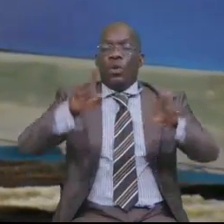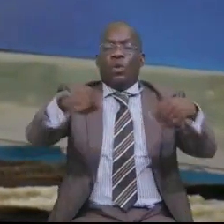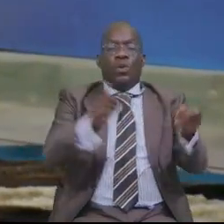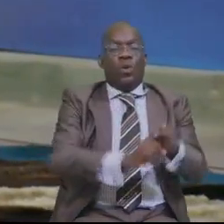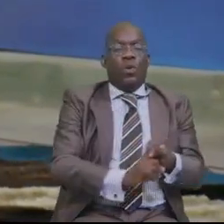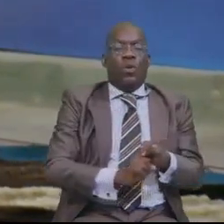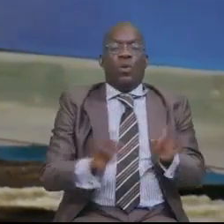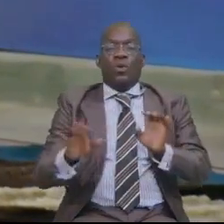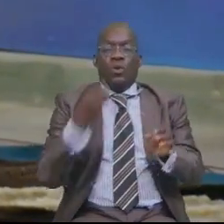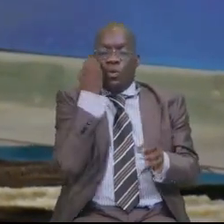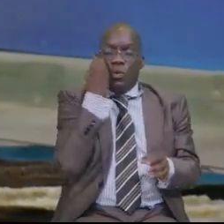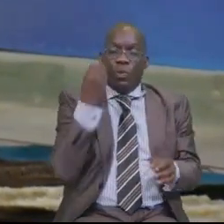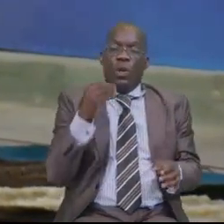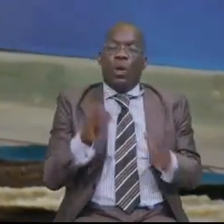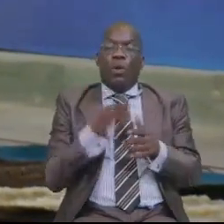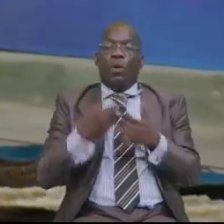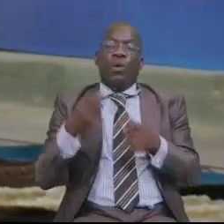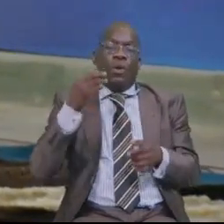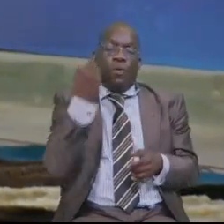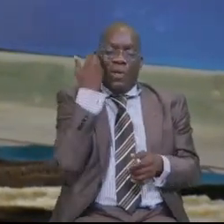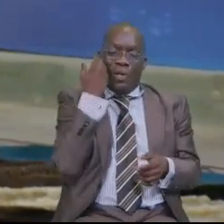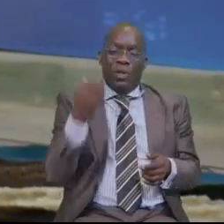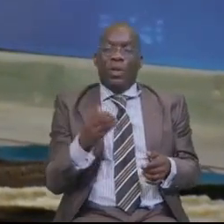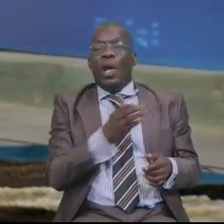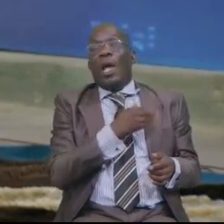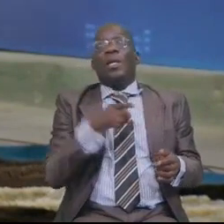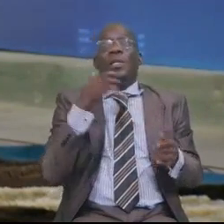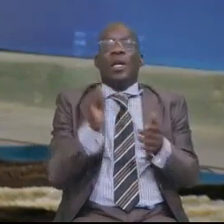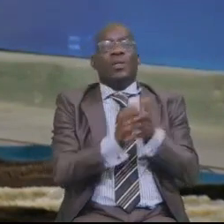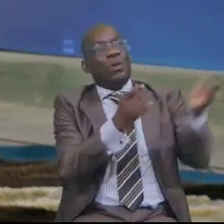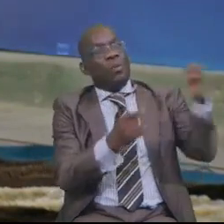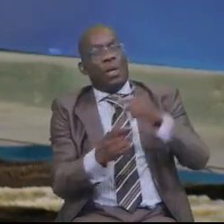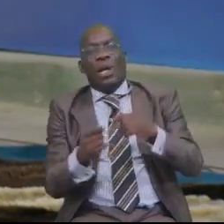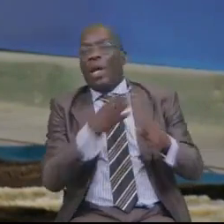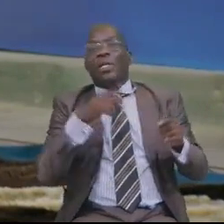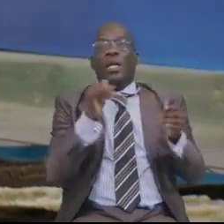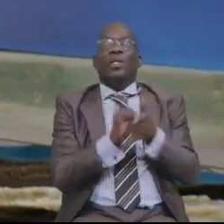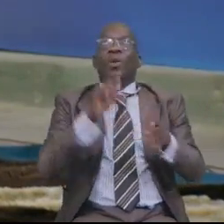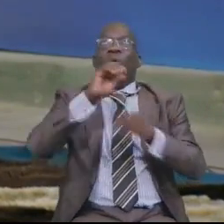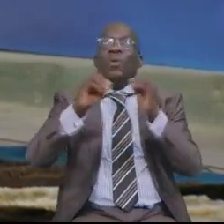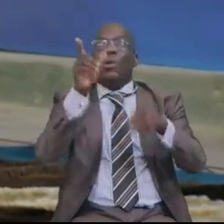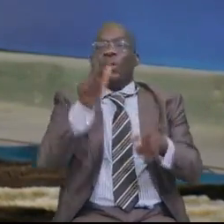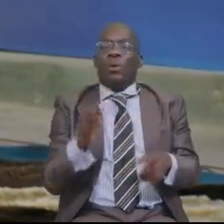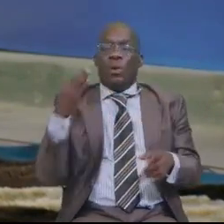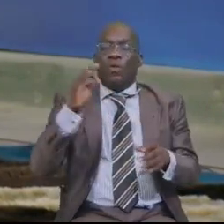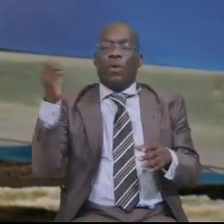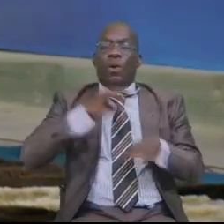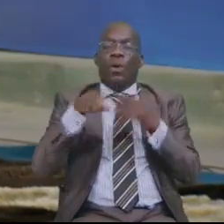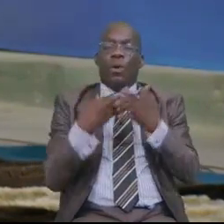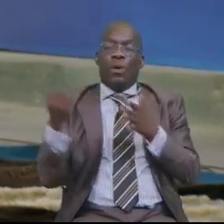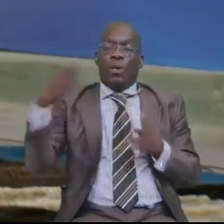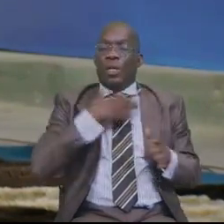or fornication, then he comes back, oh God of all grace and God of all mercy. Oh, we have a court